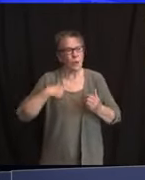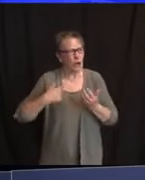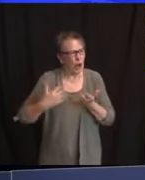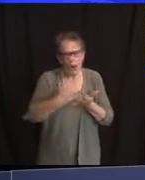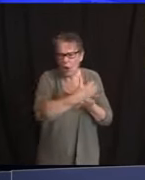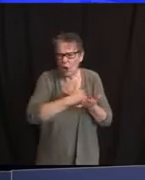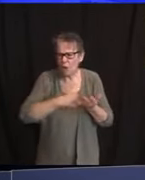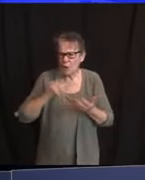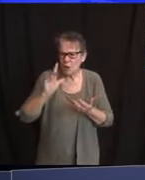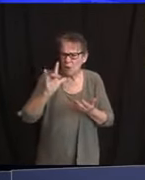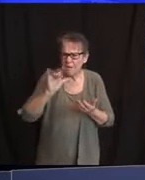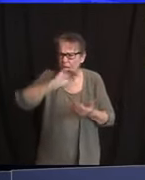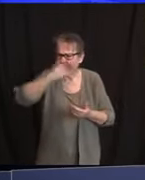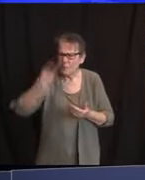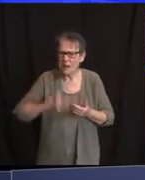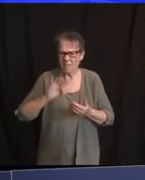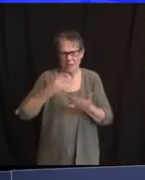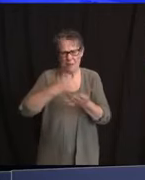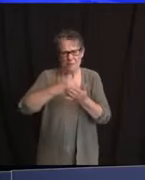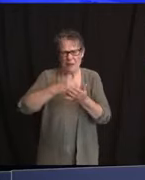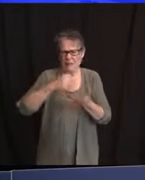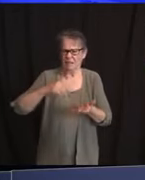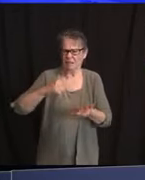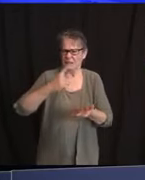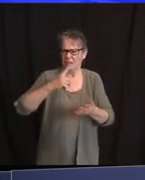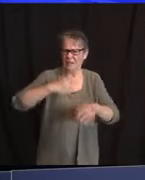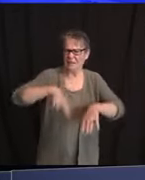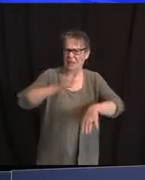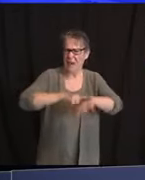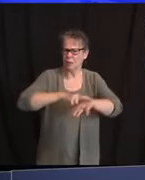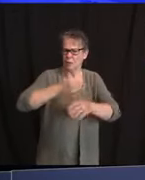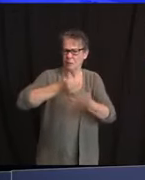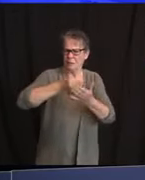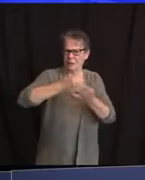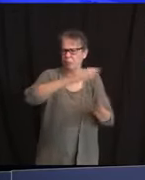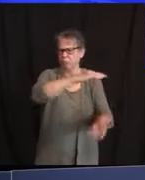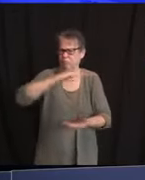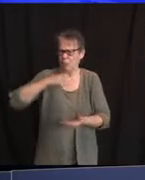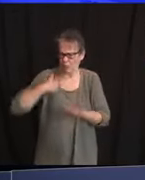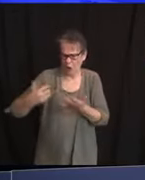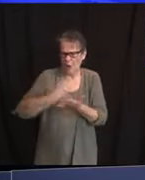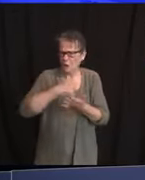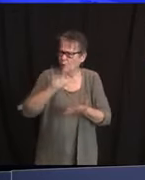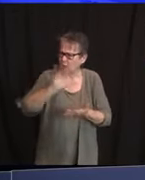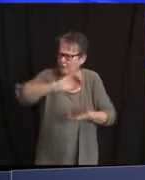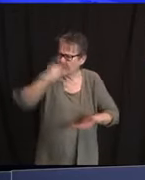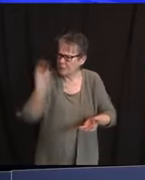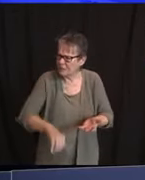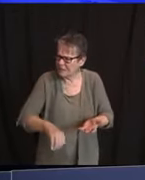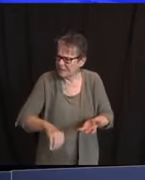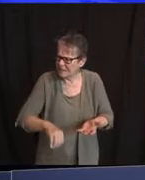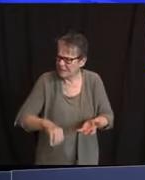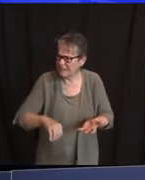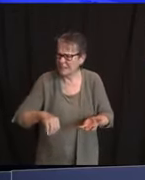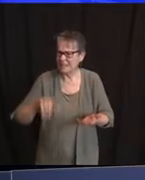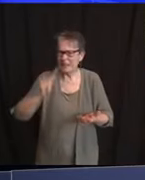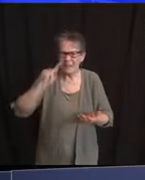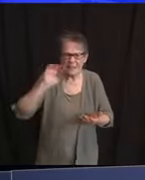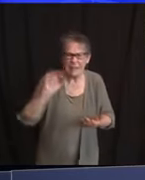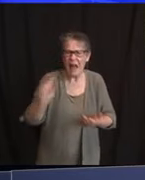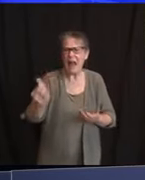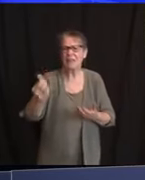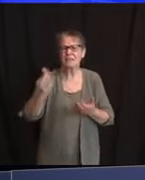employment, the tax revenues, and the consumer confidence that's necessary. I think we have common ground in that